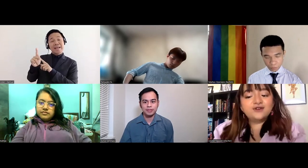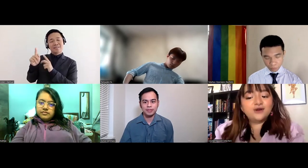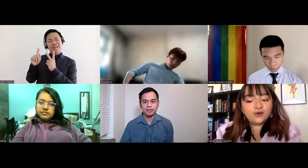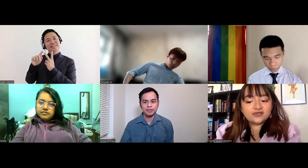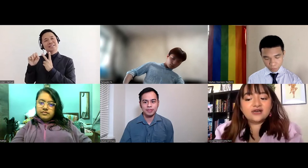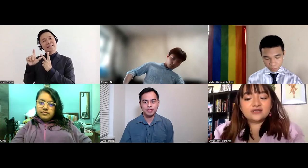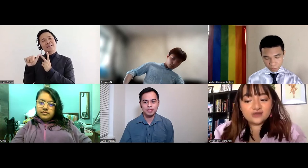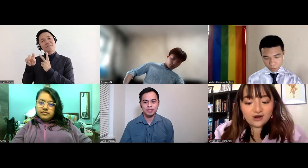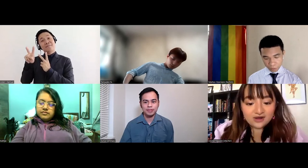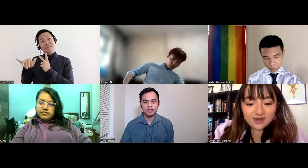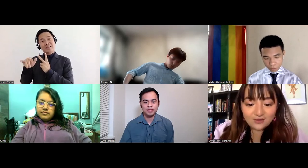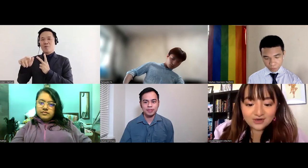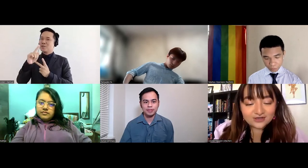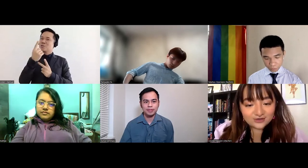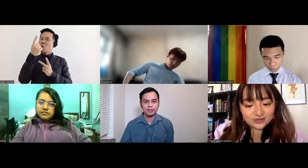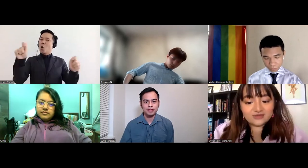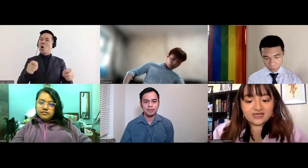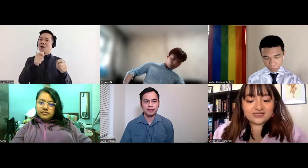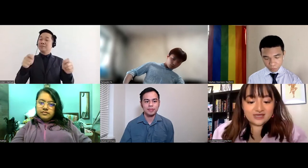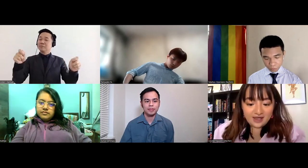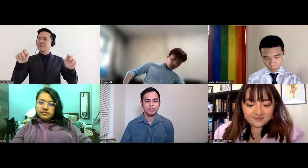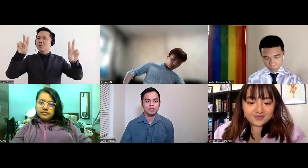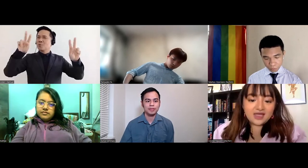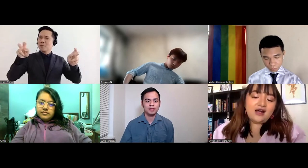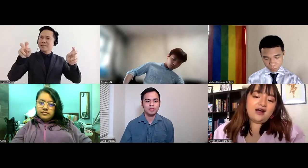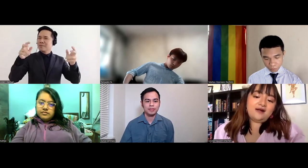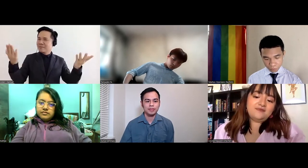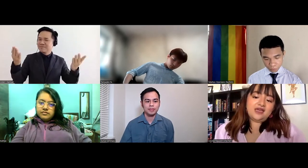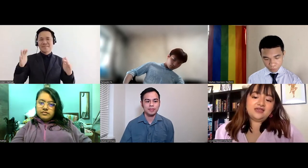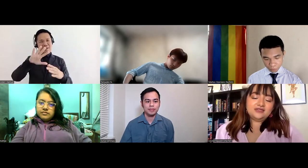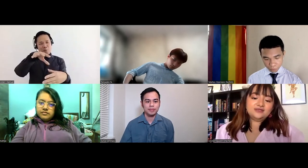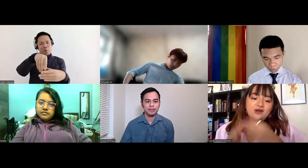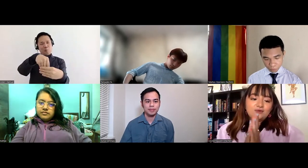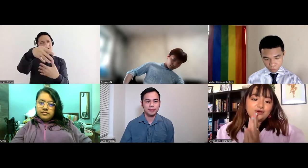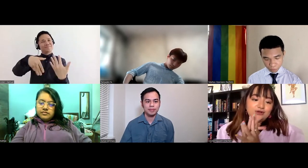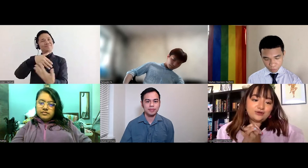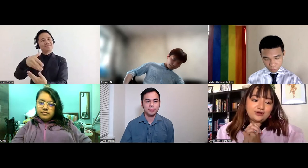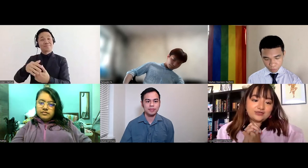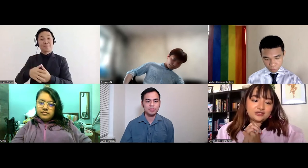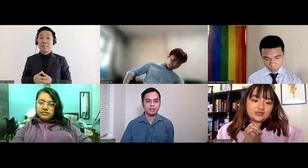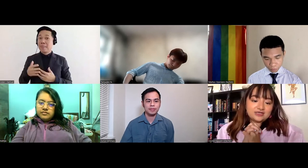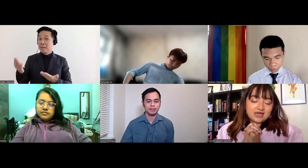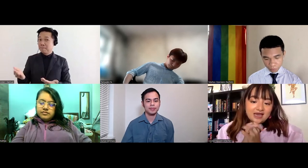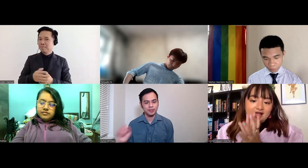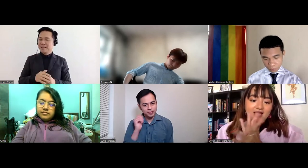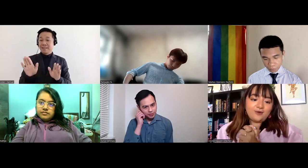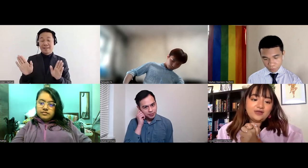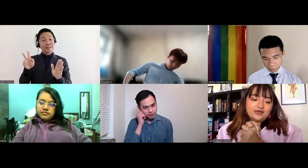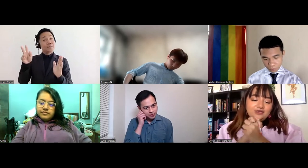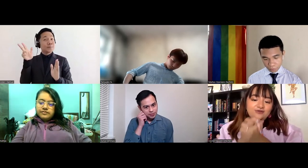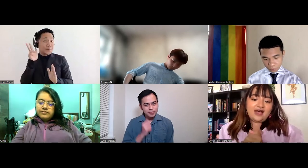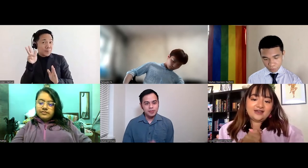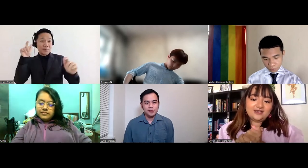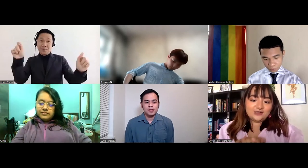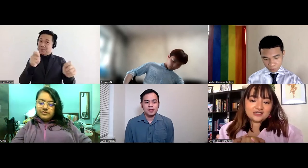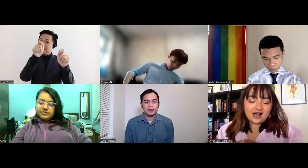have recorded a song about what inclusion means to them. And this song will conclude our session today. I hope